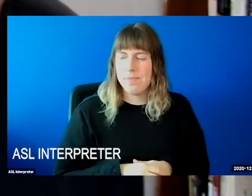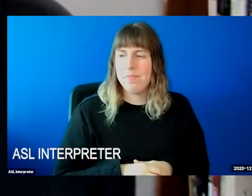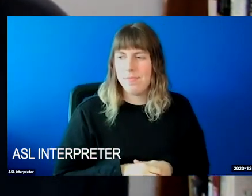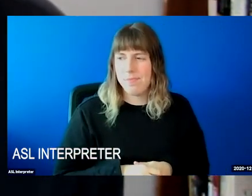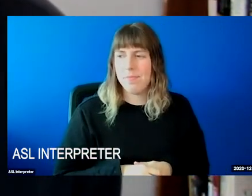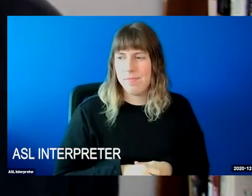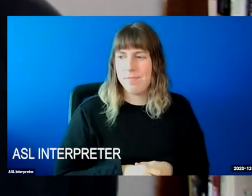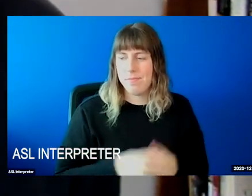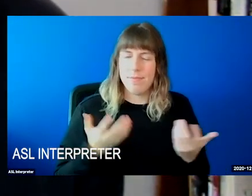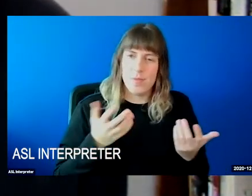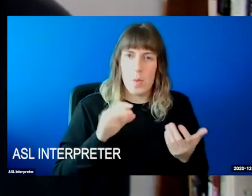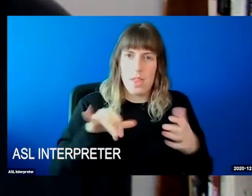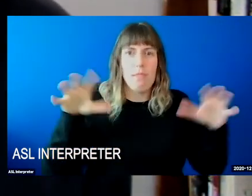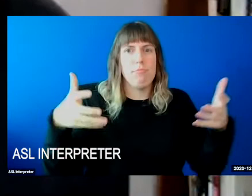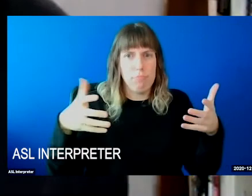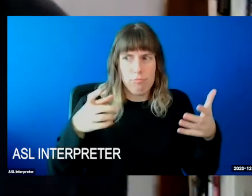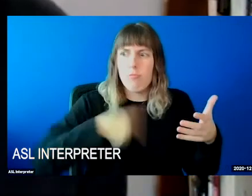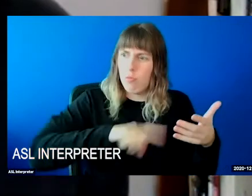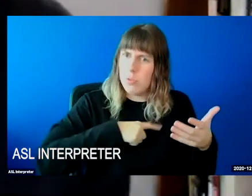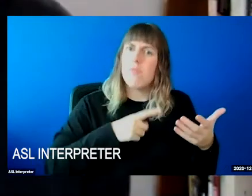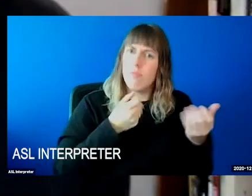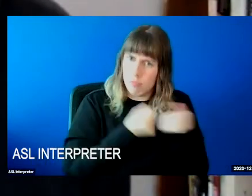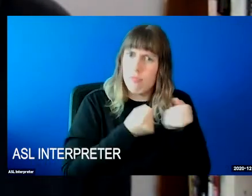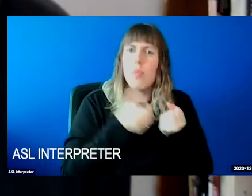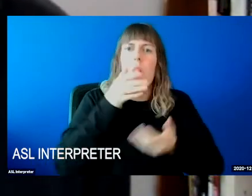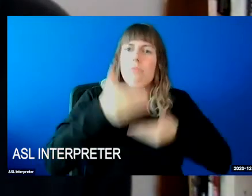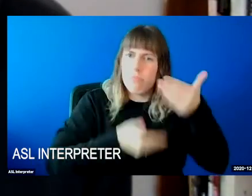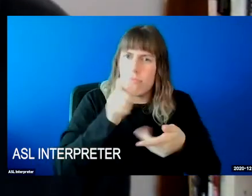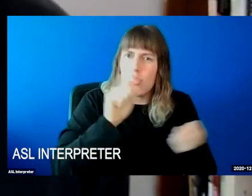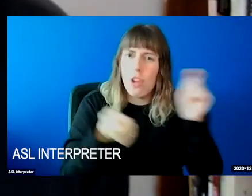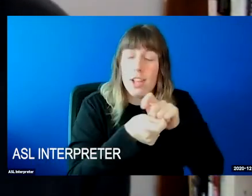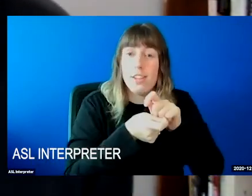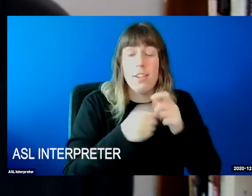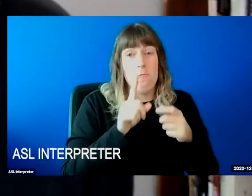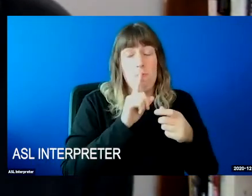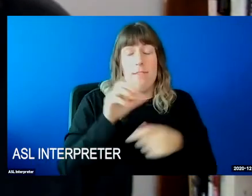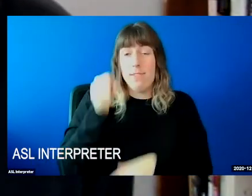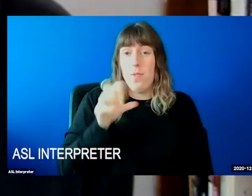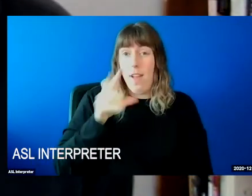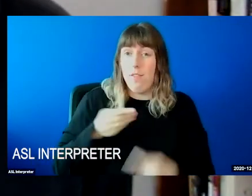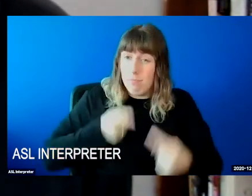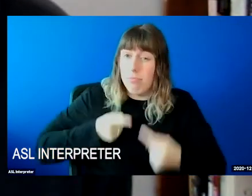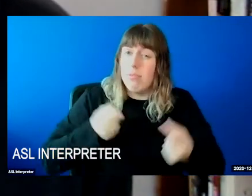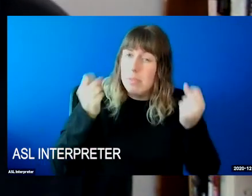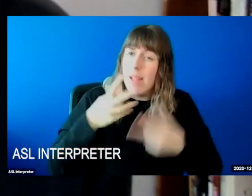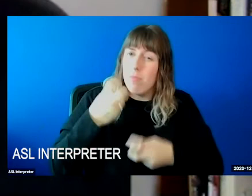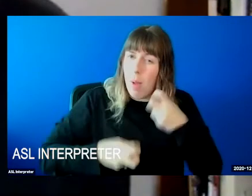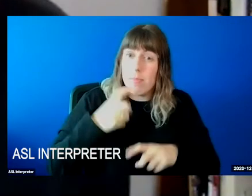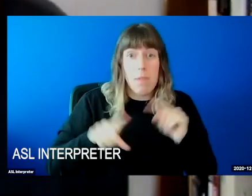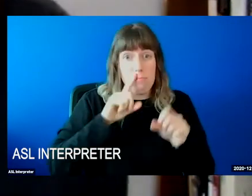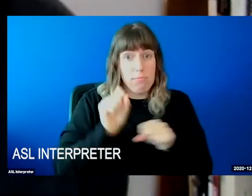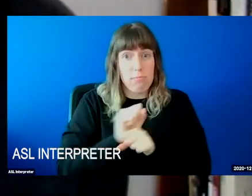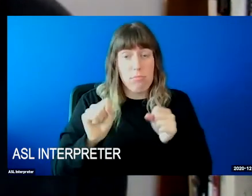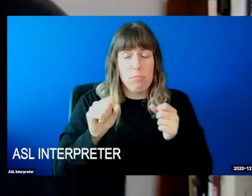but a contribution to moving forward together. And in spite of all the many difficulties South Africa's had since then, they did manage